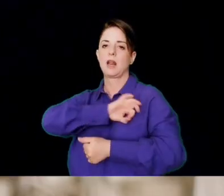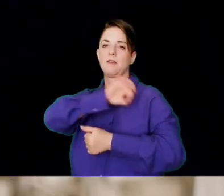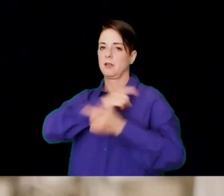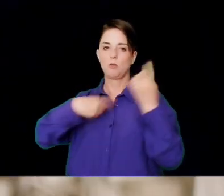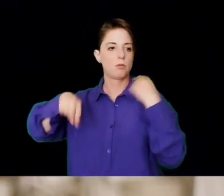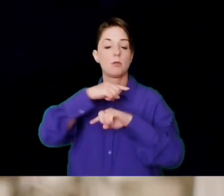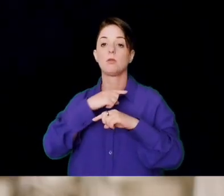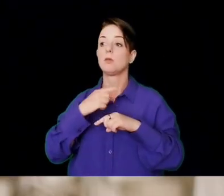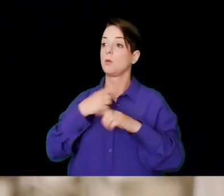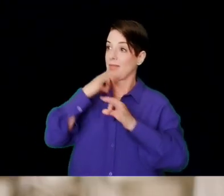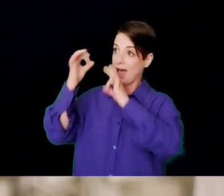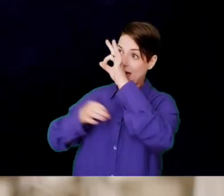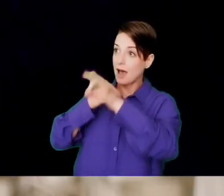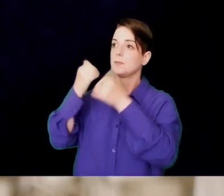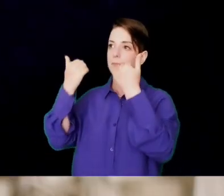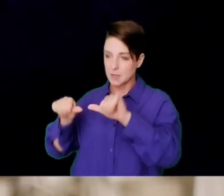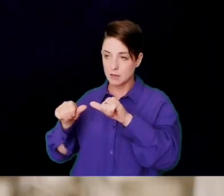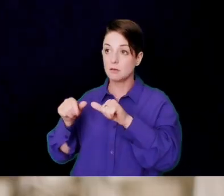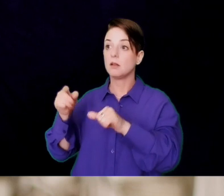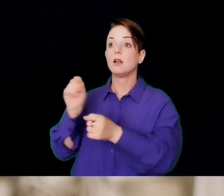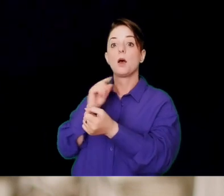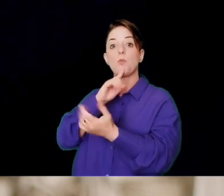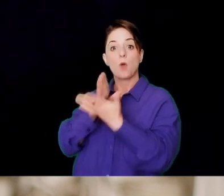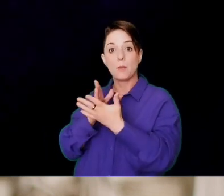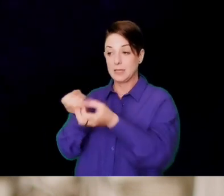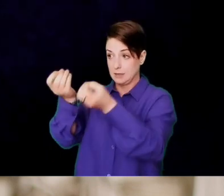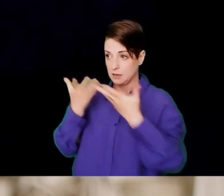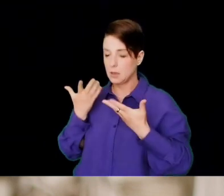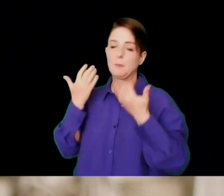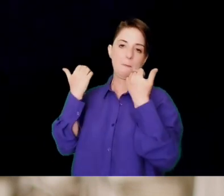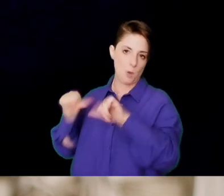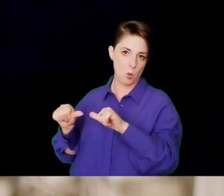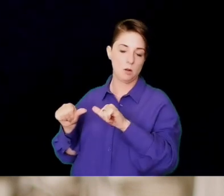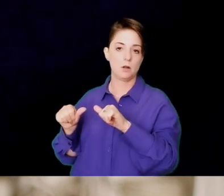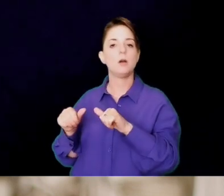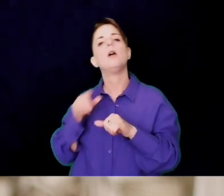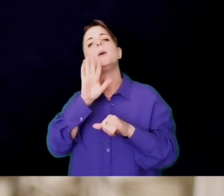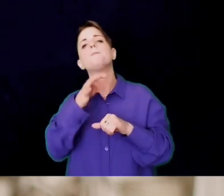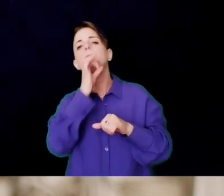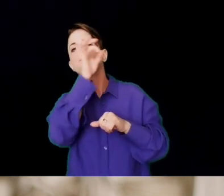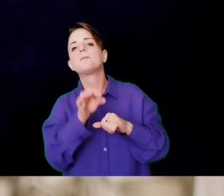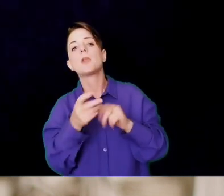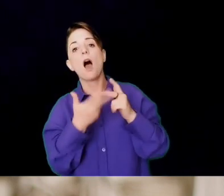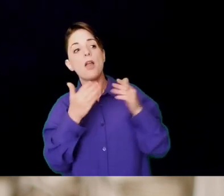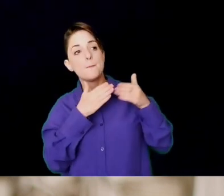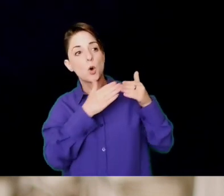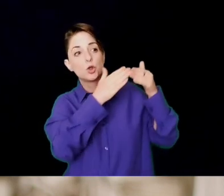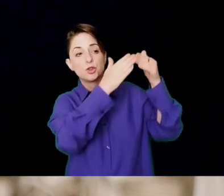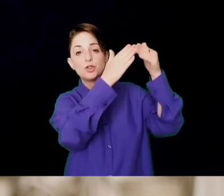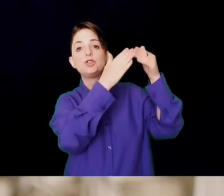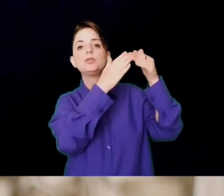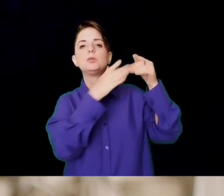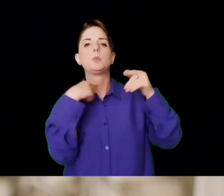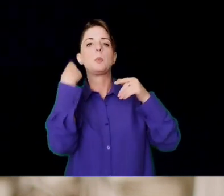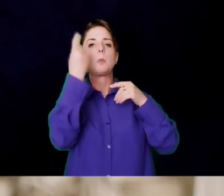change. They've done everything that we've asked and they've done everything they've said. So, what would you say to other ports and harbours